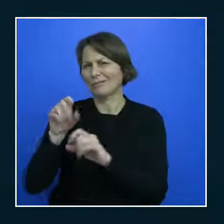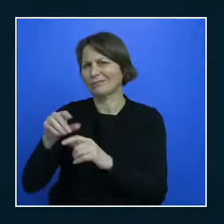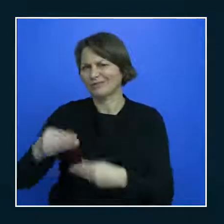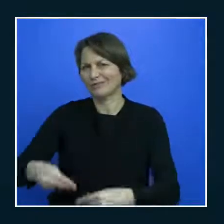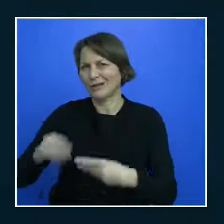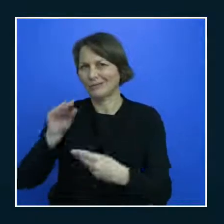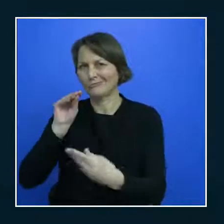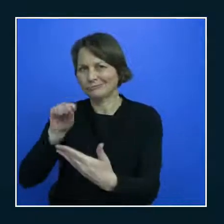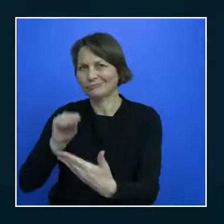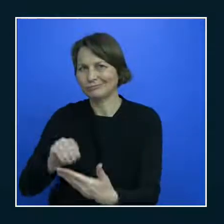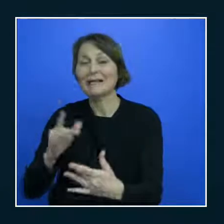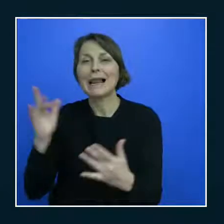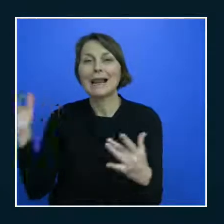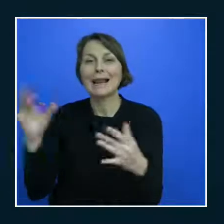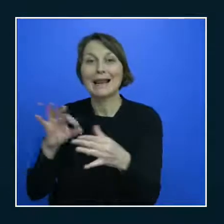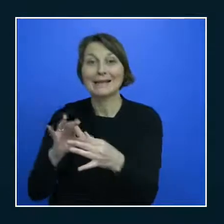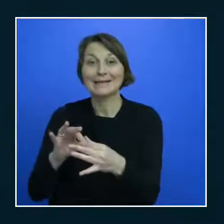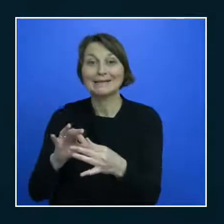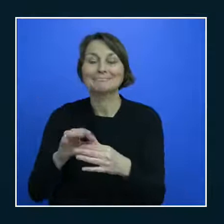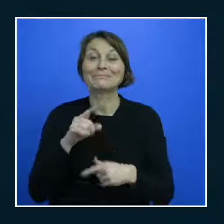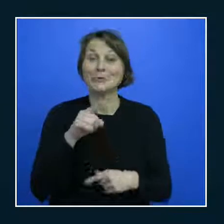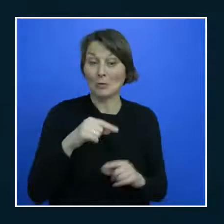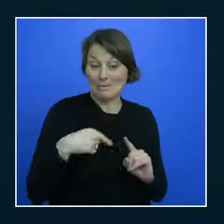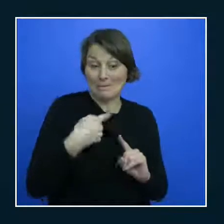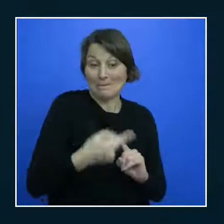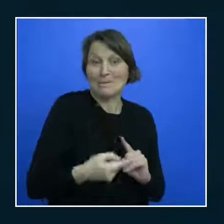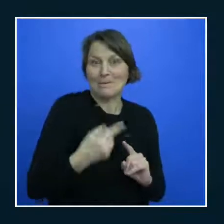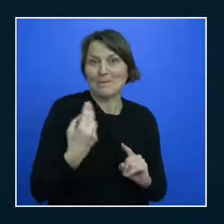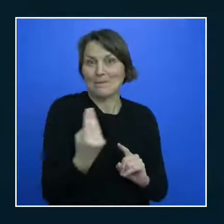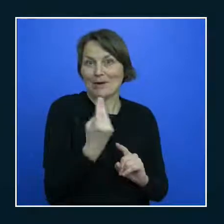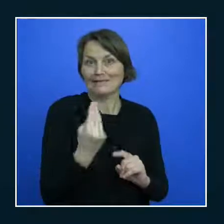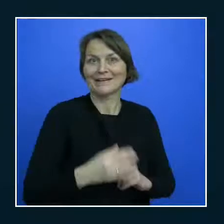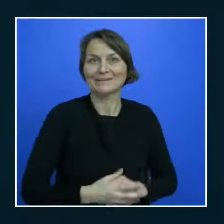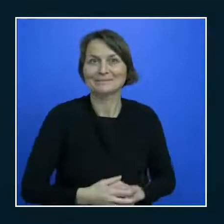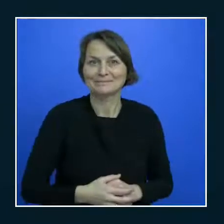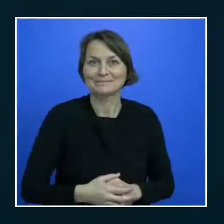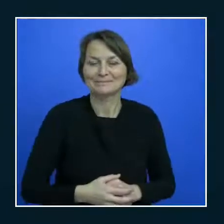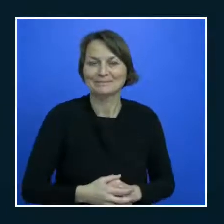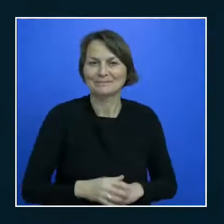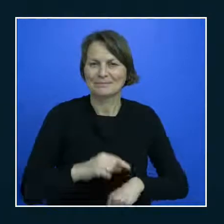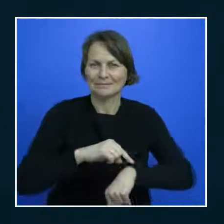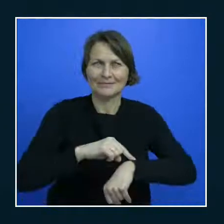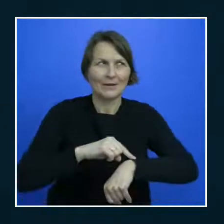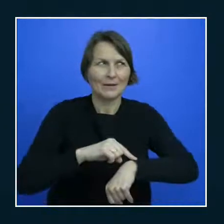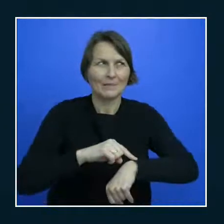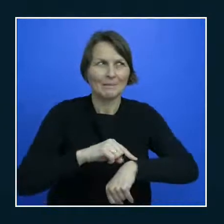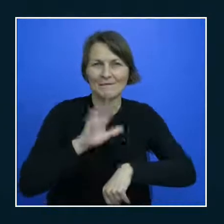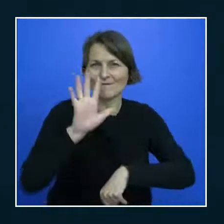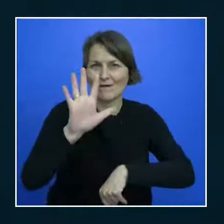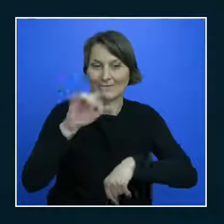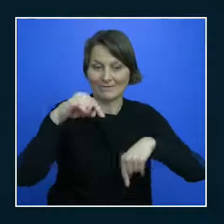And join us, by the way, Monday, 5 p.m. CET.